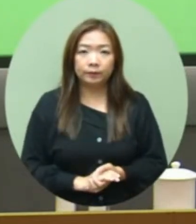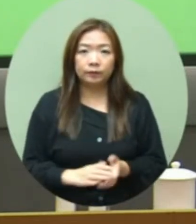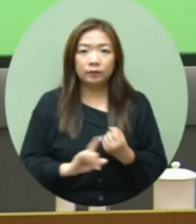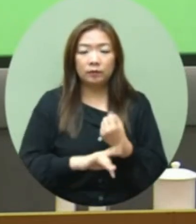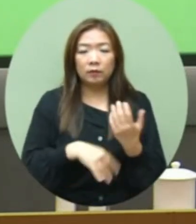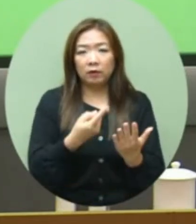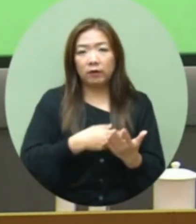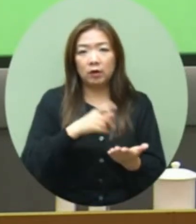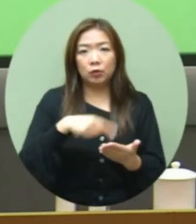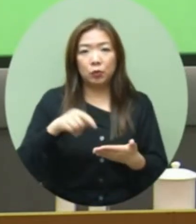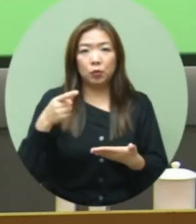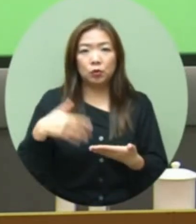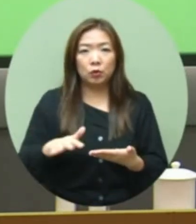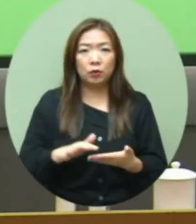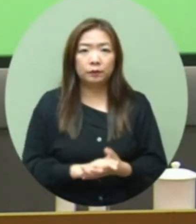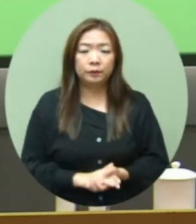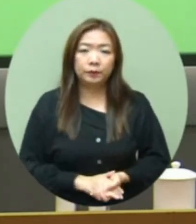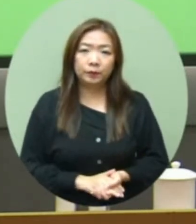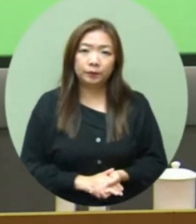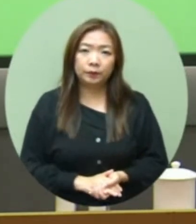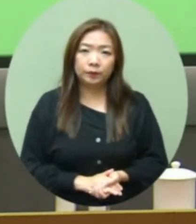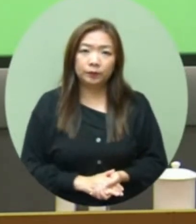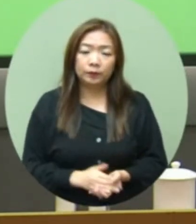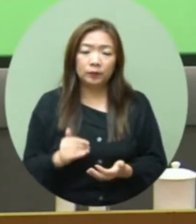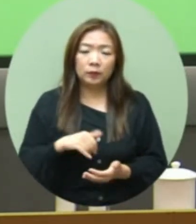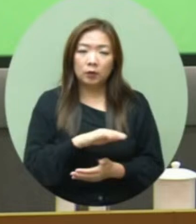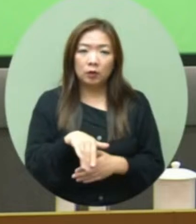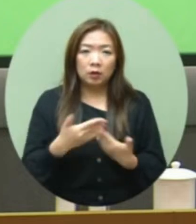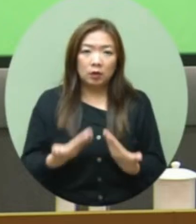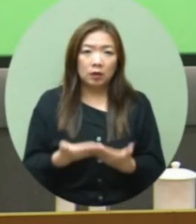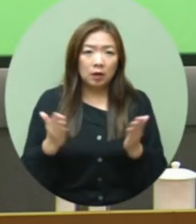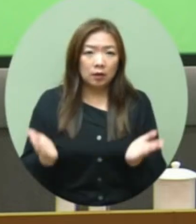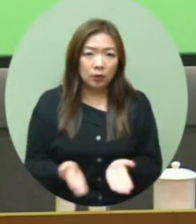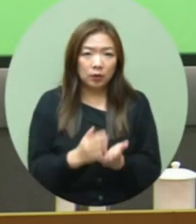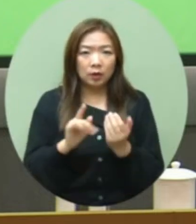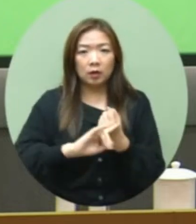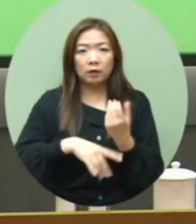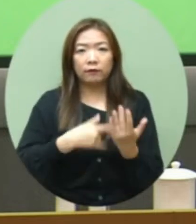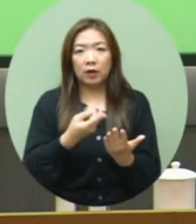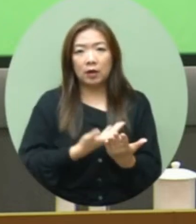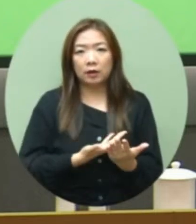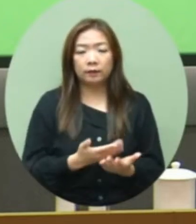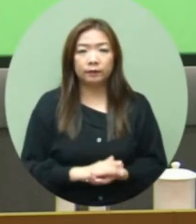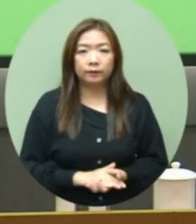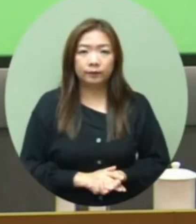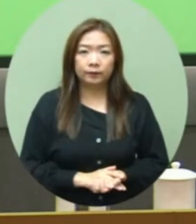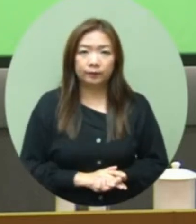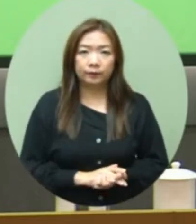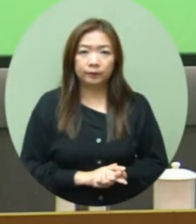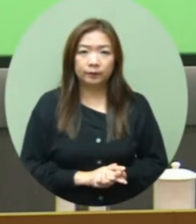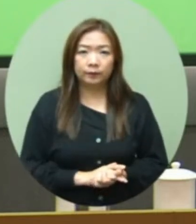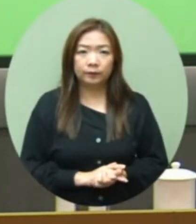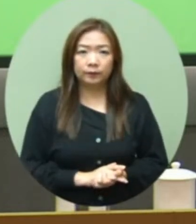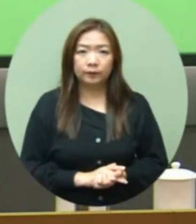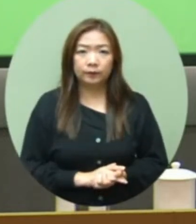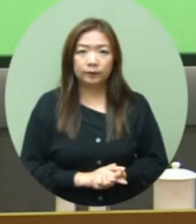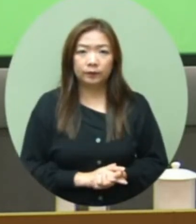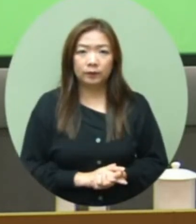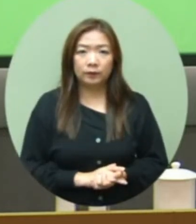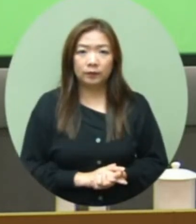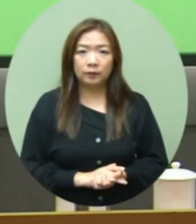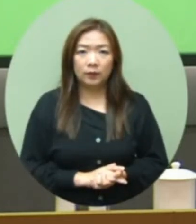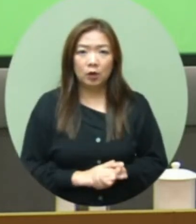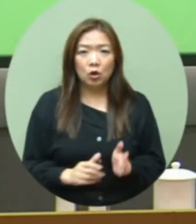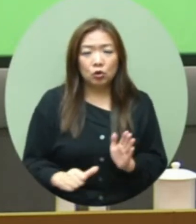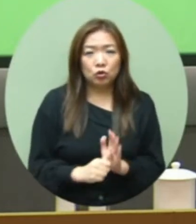talking about implementation. And for implementation, there's never the best, only the better. I've always